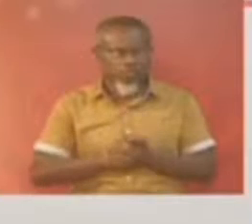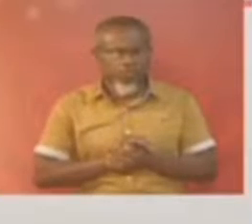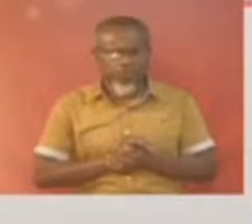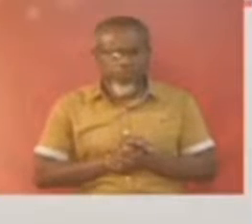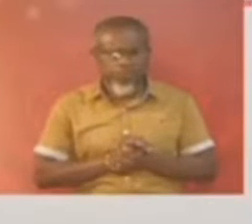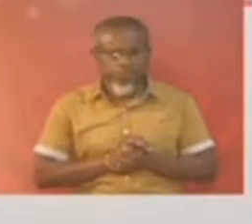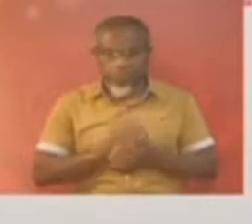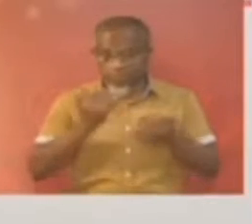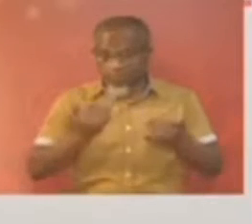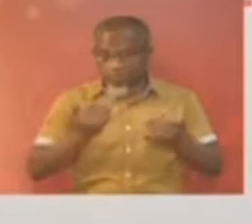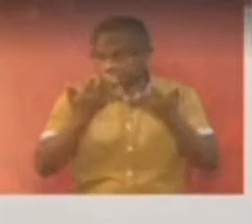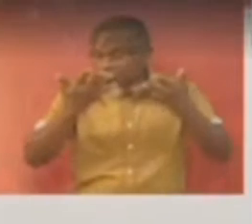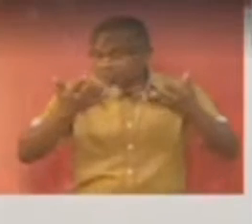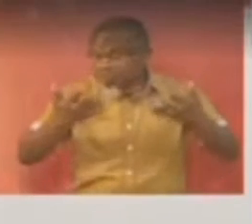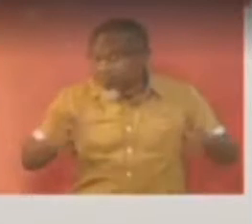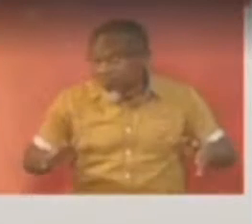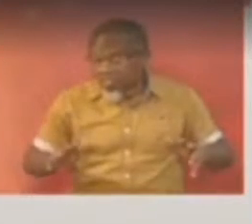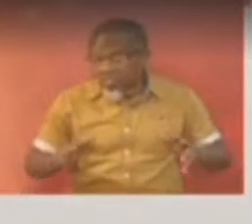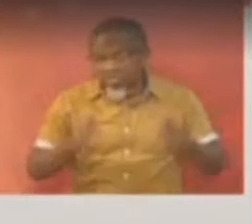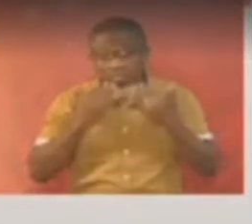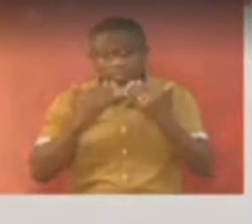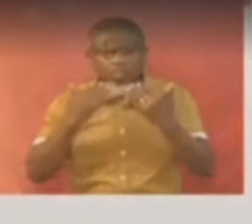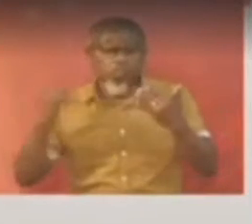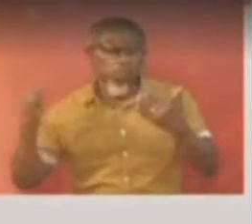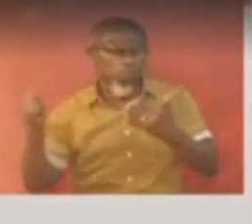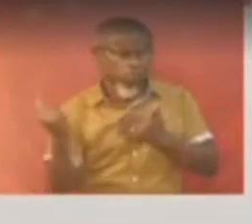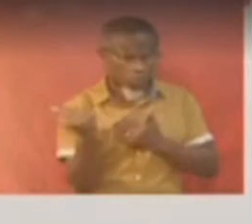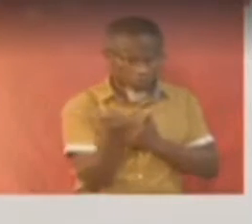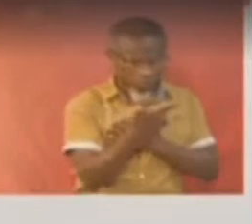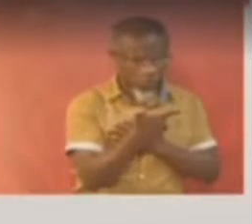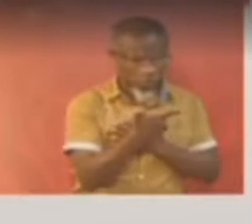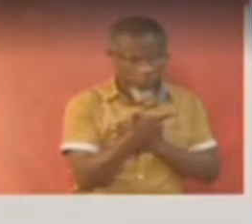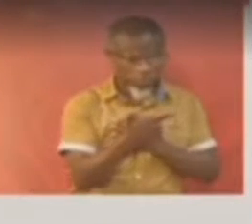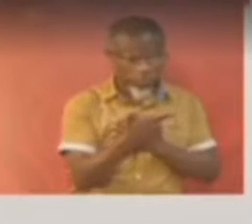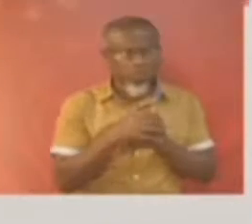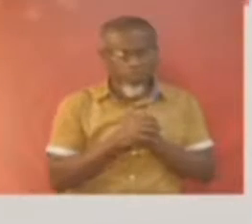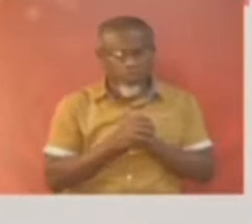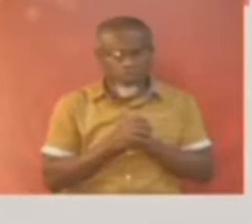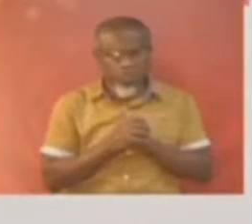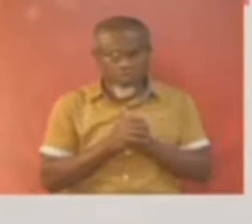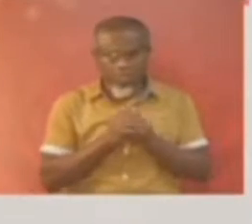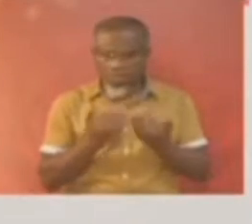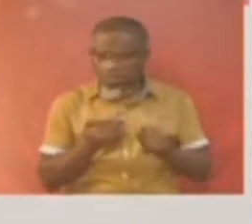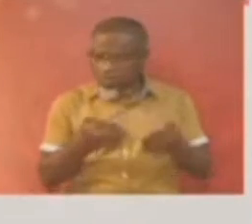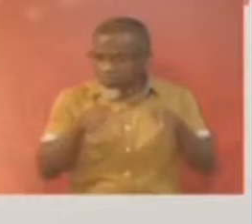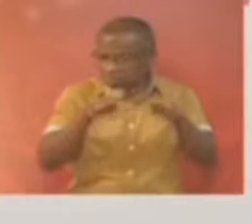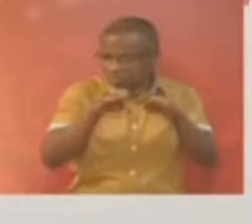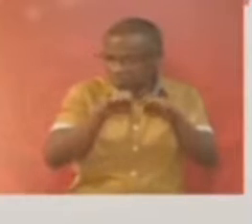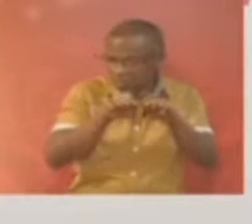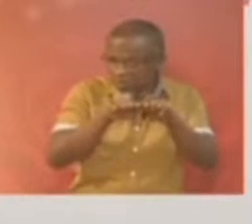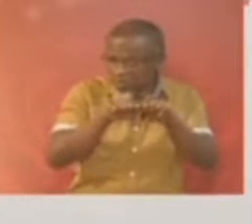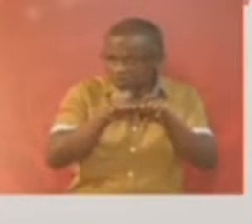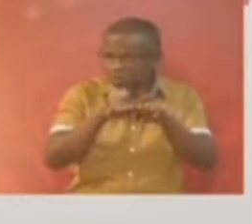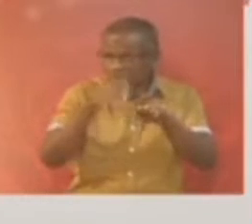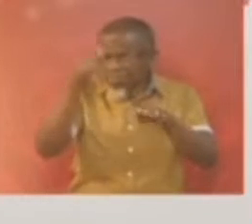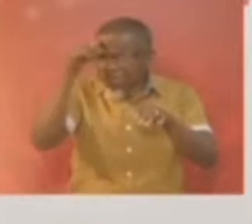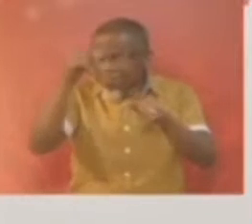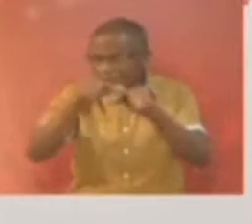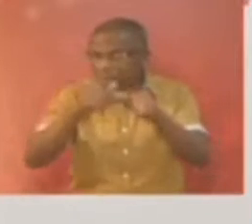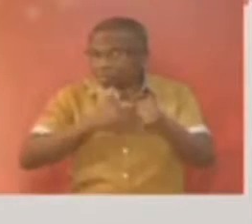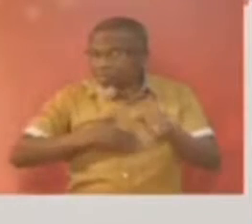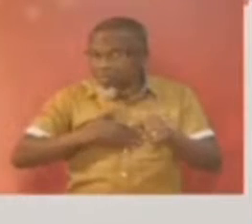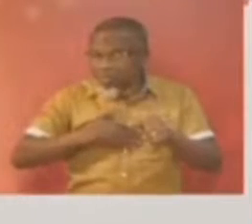conference. Thank you to all participants. As we close, remember that together we can manage the